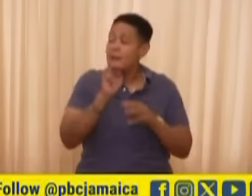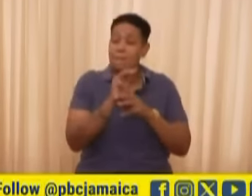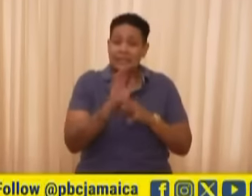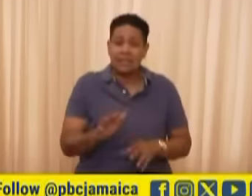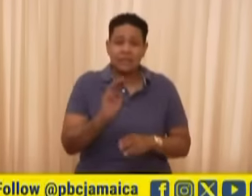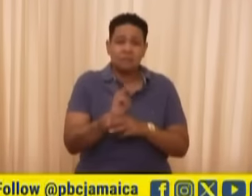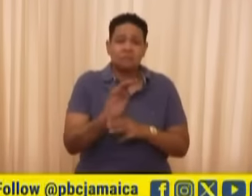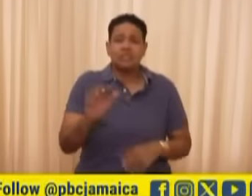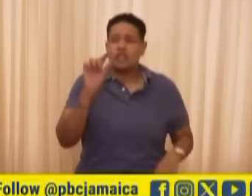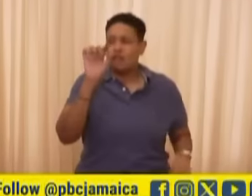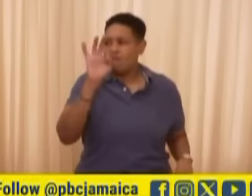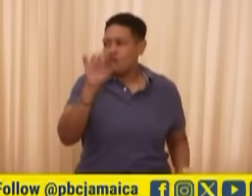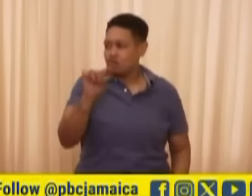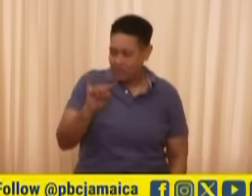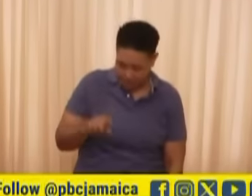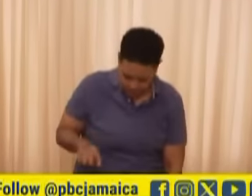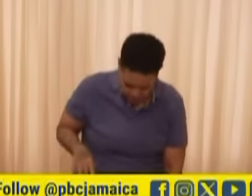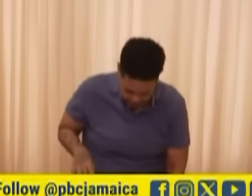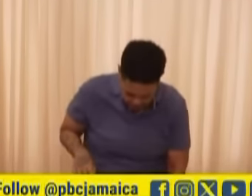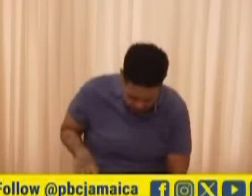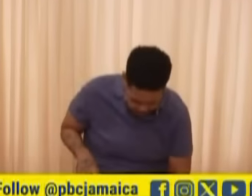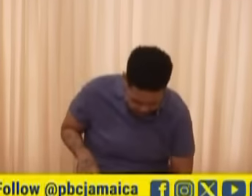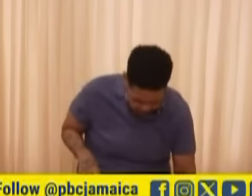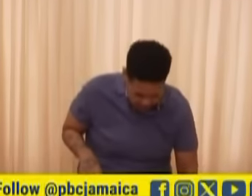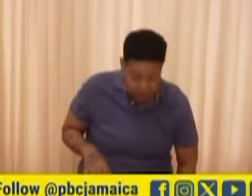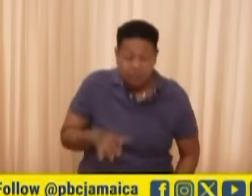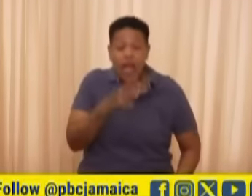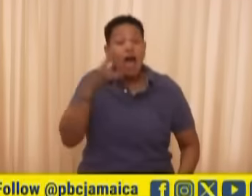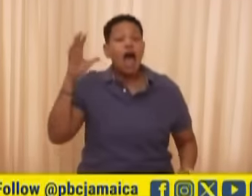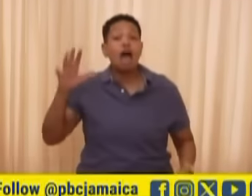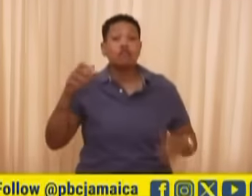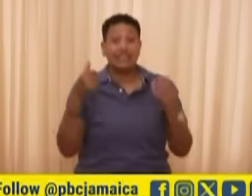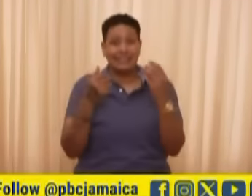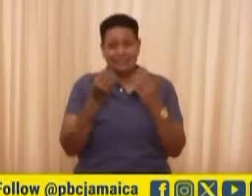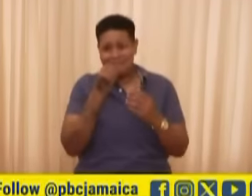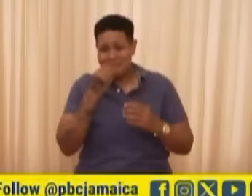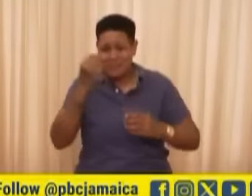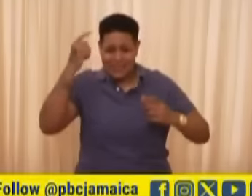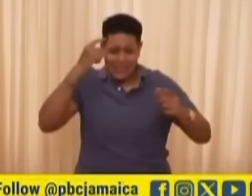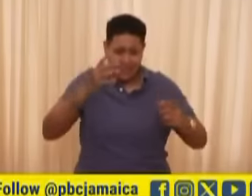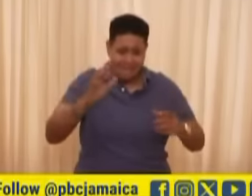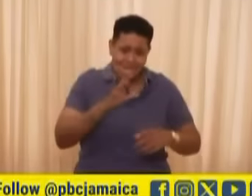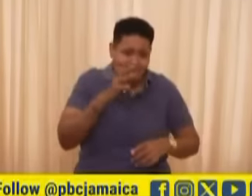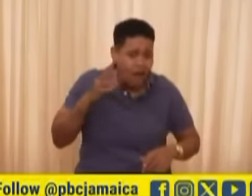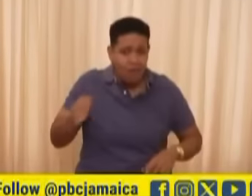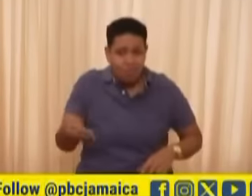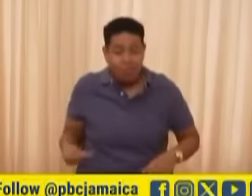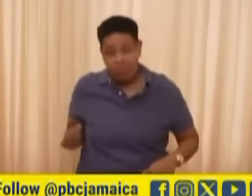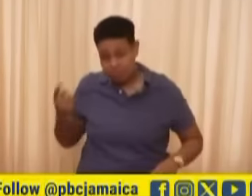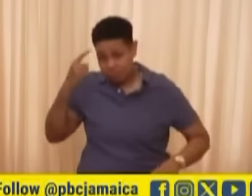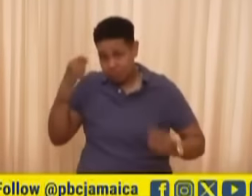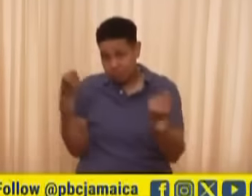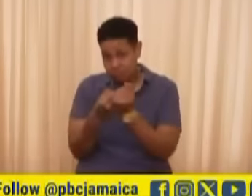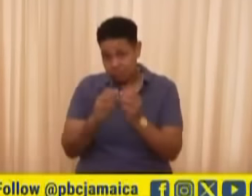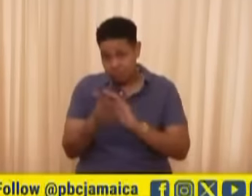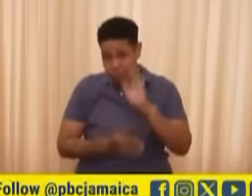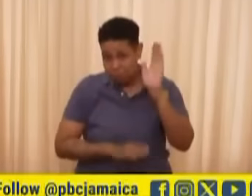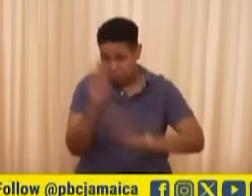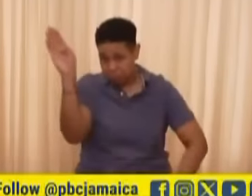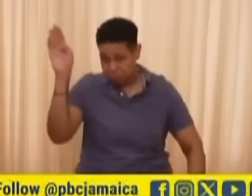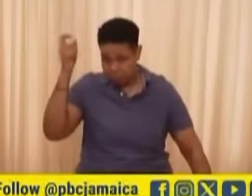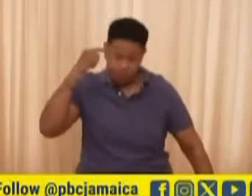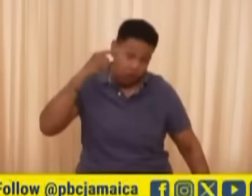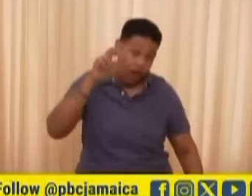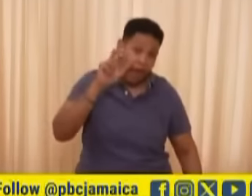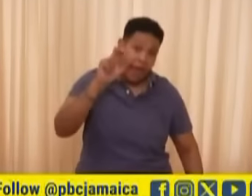minister, Minister Green. And agriculture is the backbone of this country. And as you heard from Evan, in terms